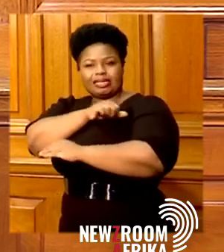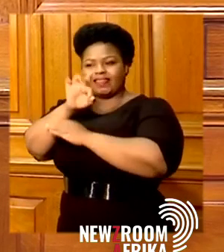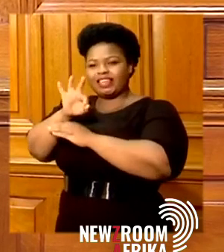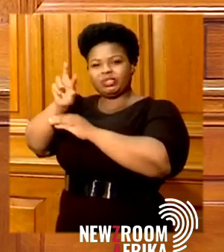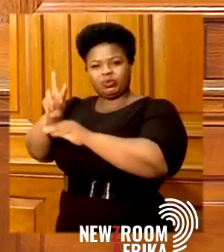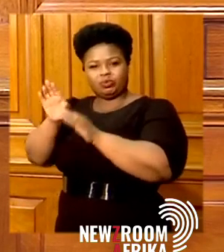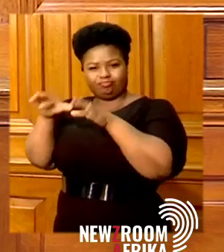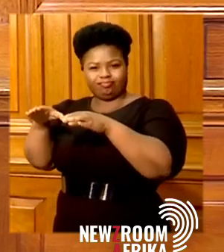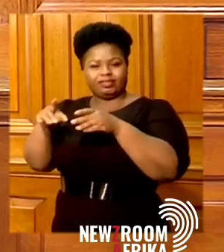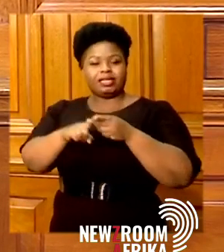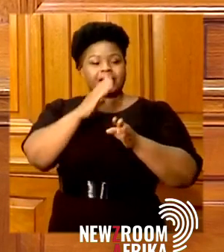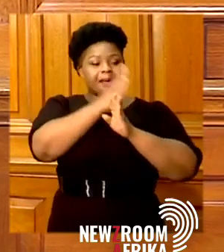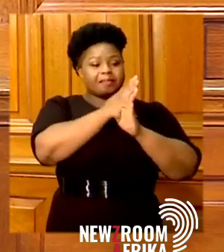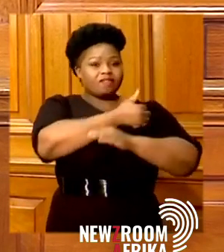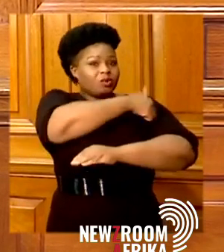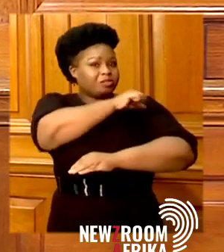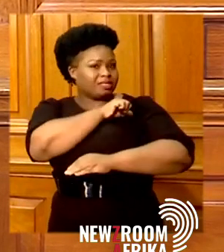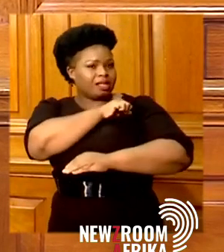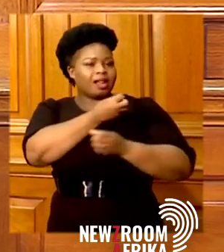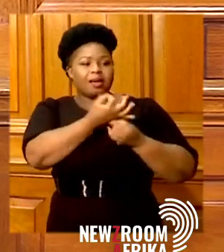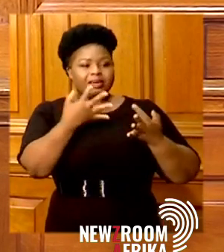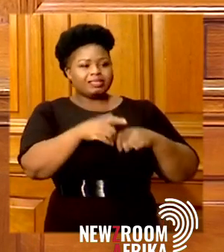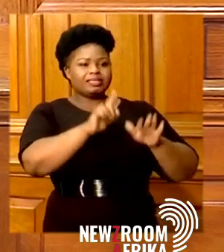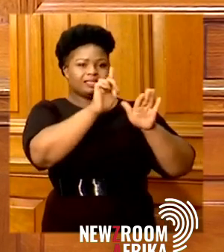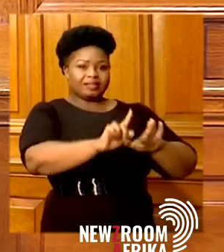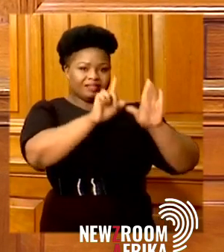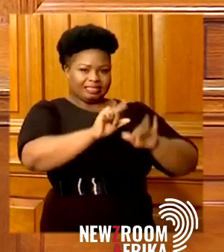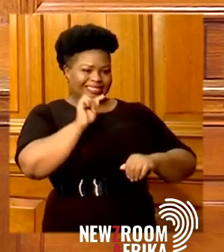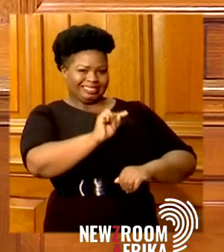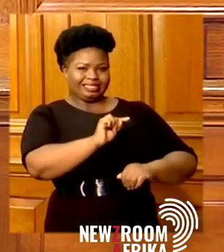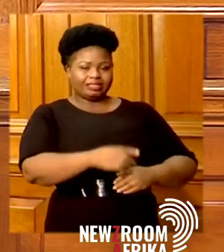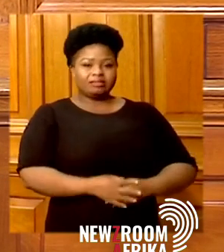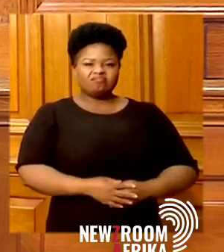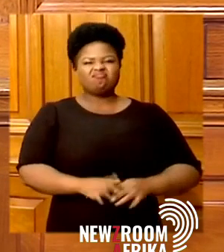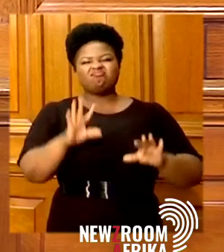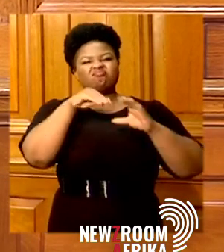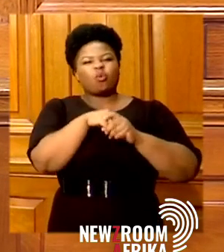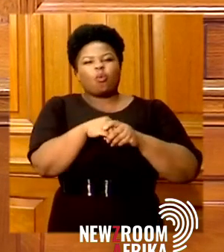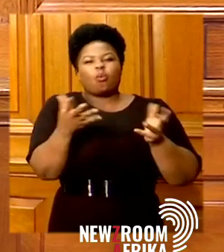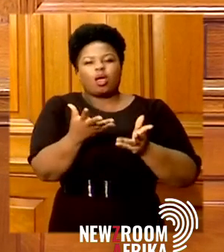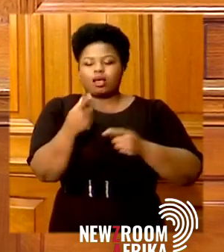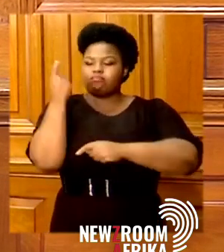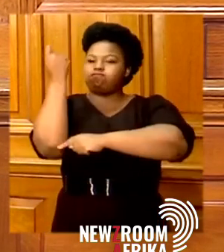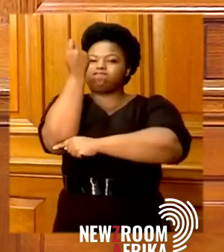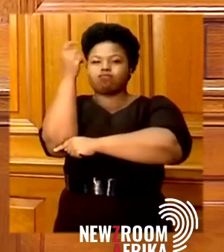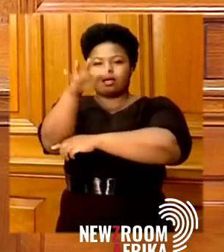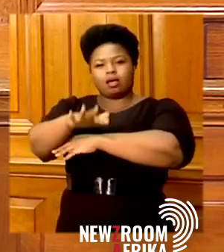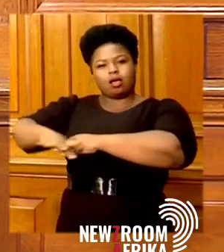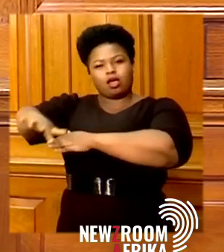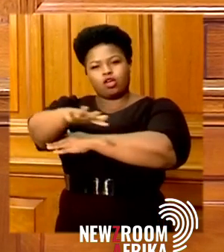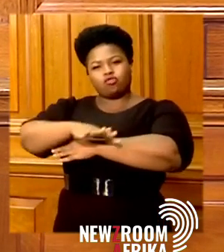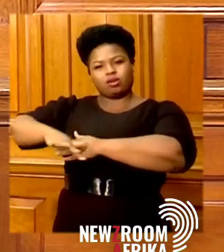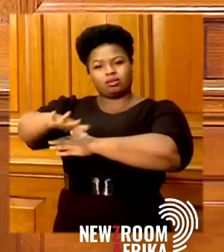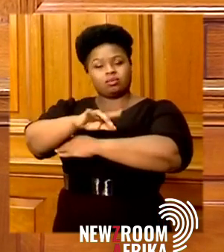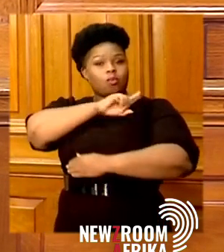in the private hospital sector. This includes sites in the rural areas to improve access